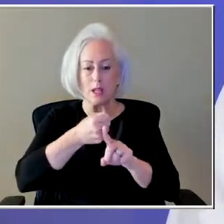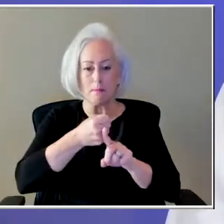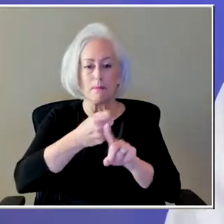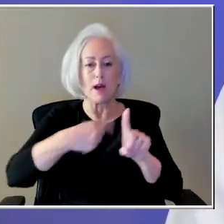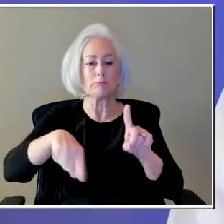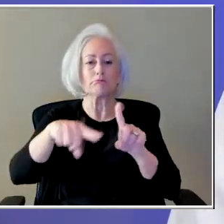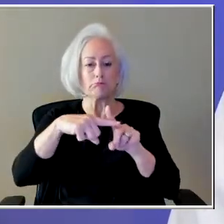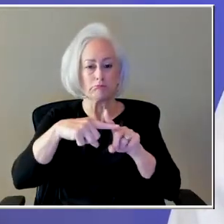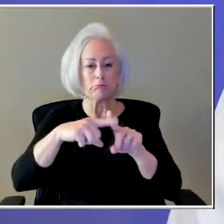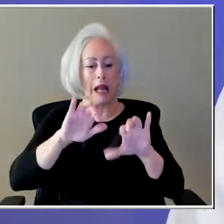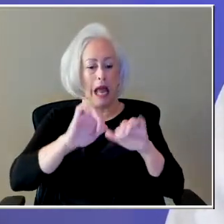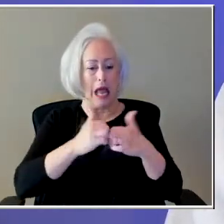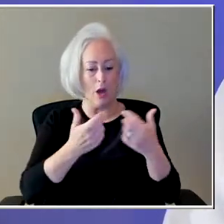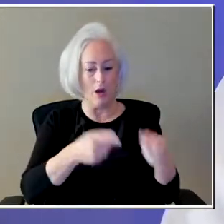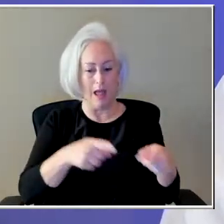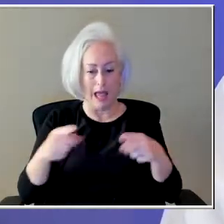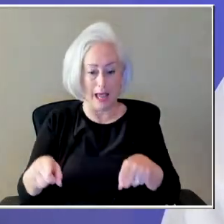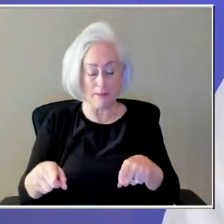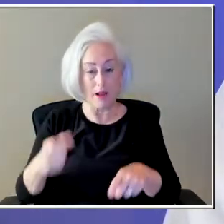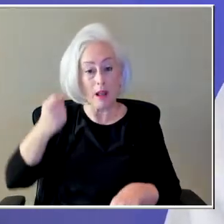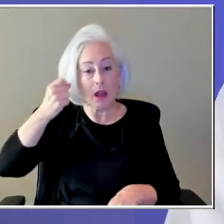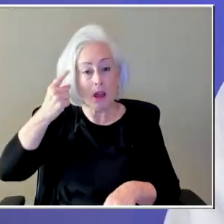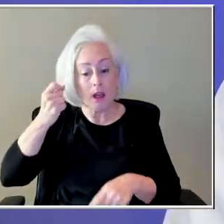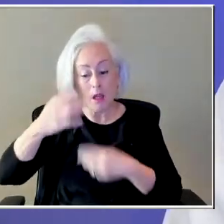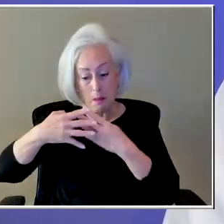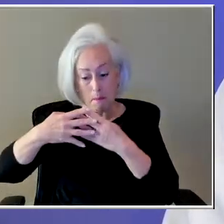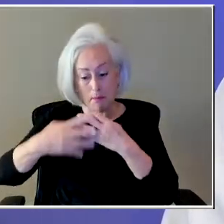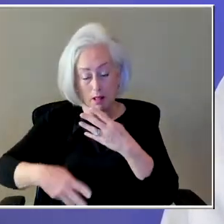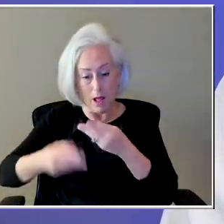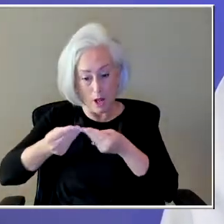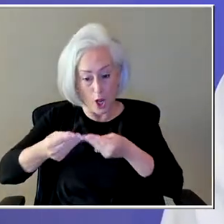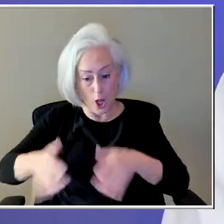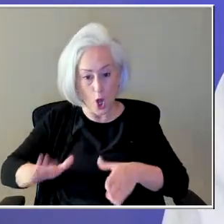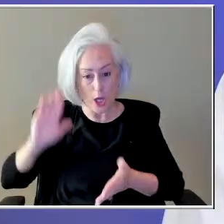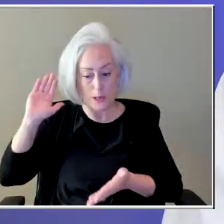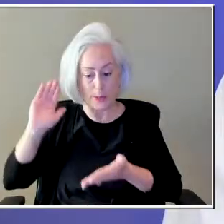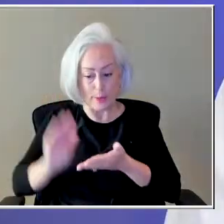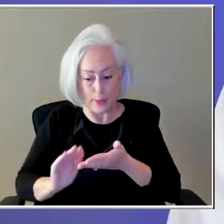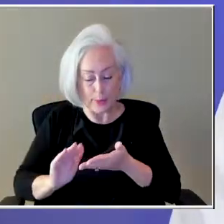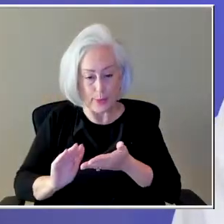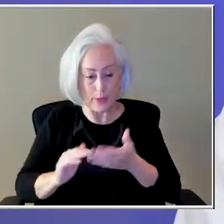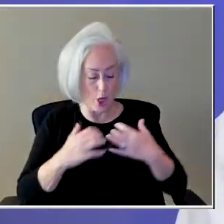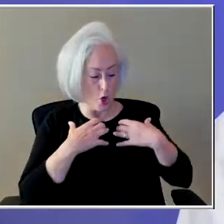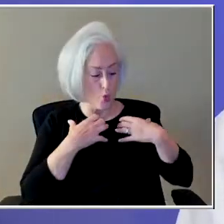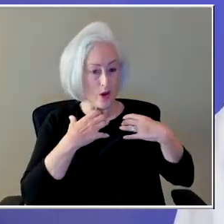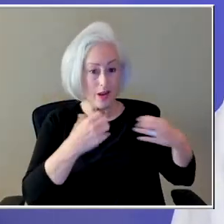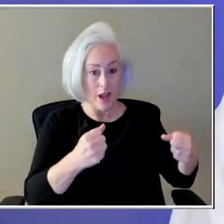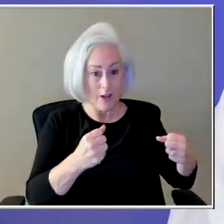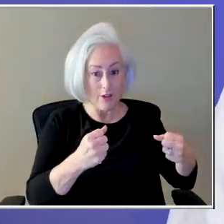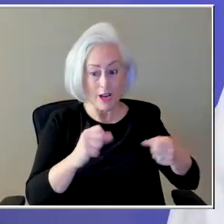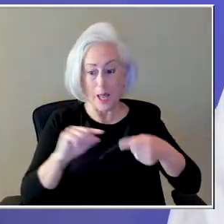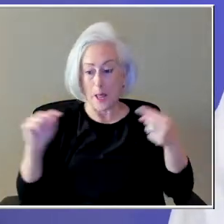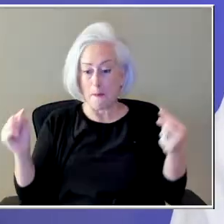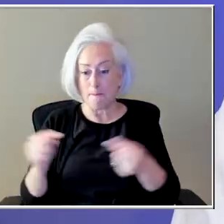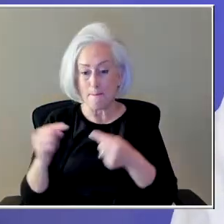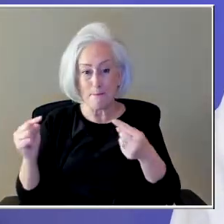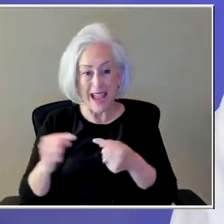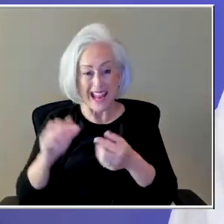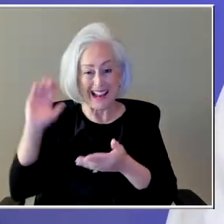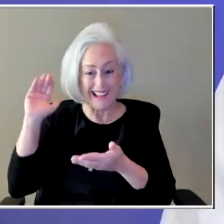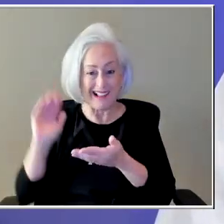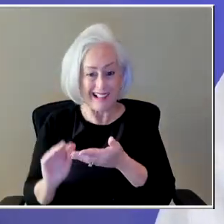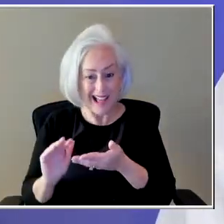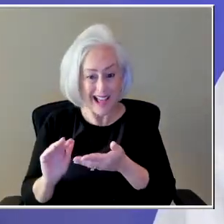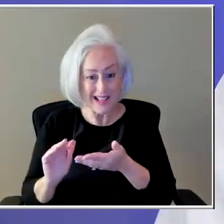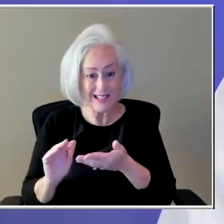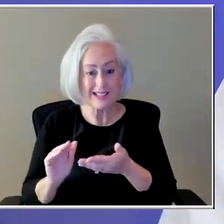afterwards. Blood loss is a lot less. Patient recovery in terms of pain afterwards is amazingly improved when you do robotic surgery.